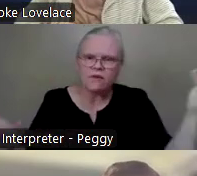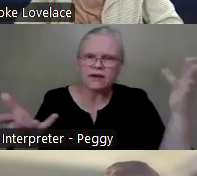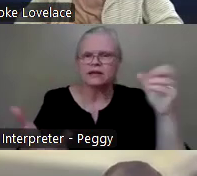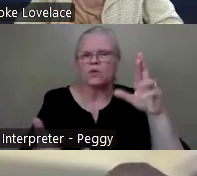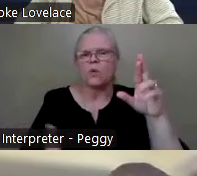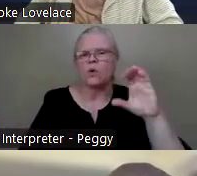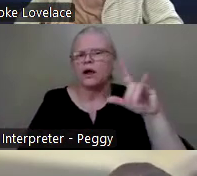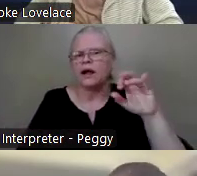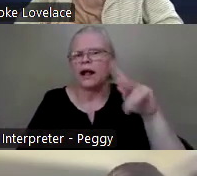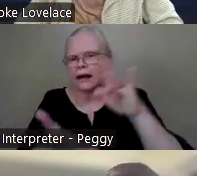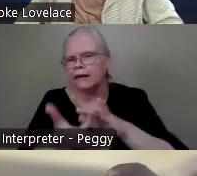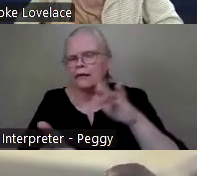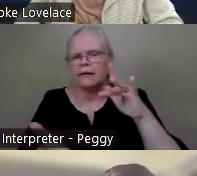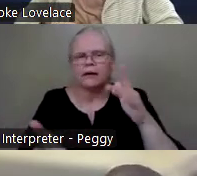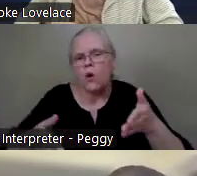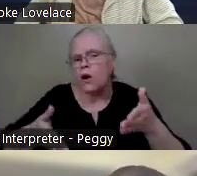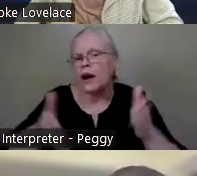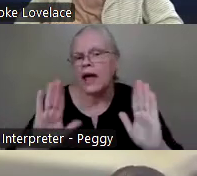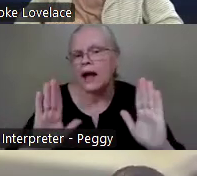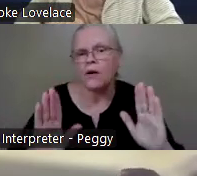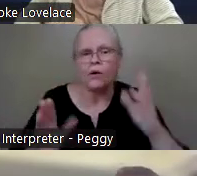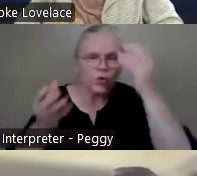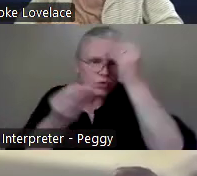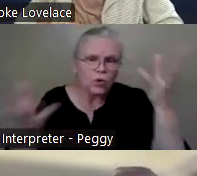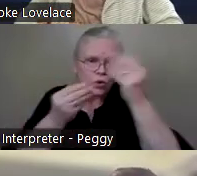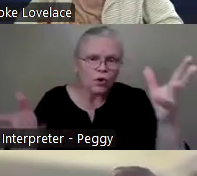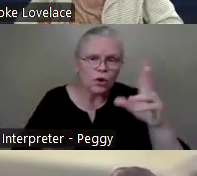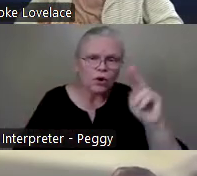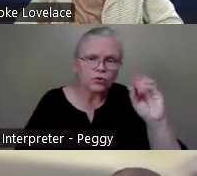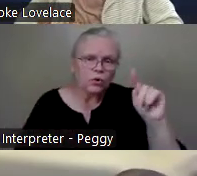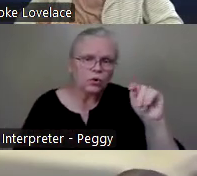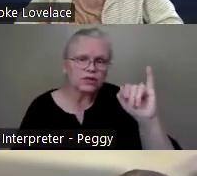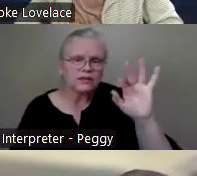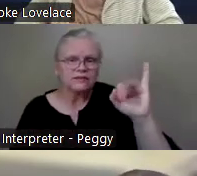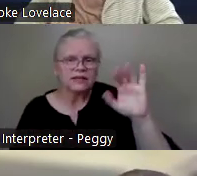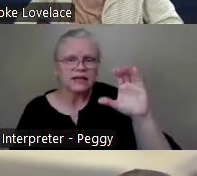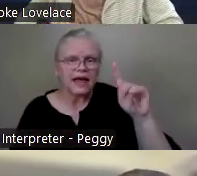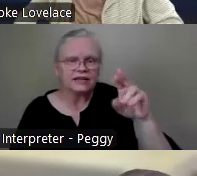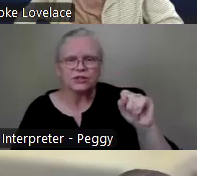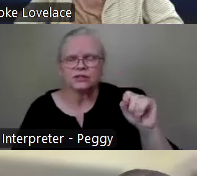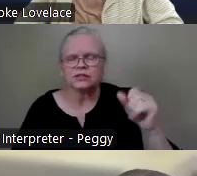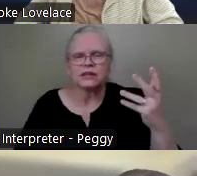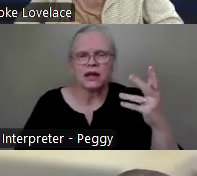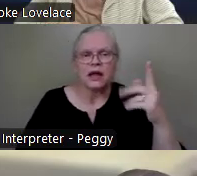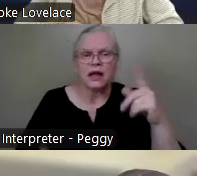what's the wording, allow like all notifications, not like just the default or whatever. And then once